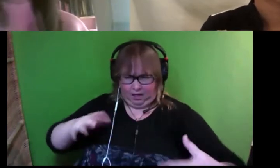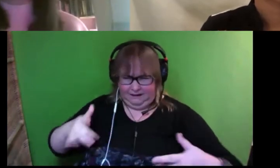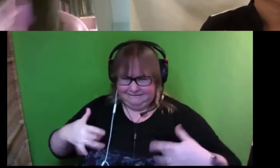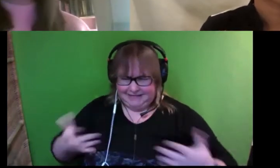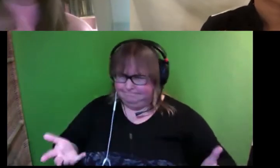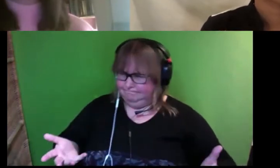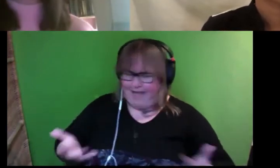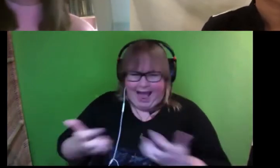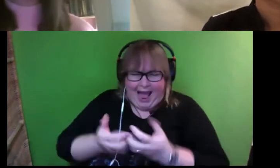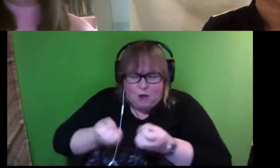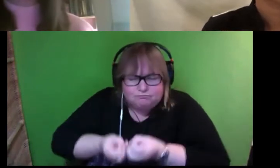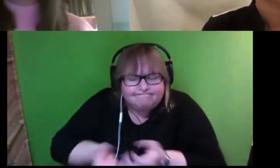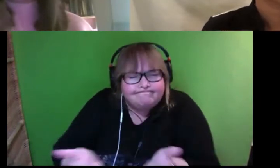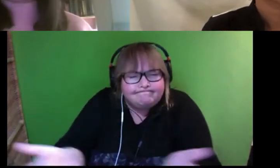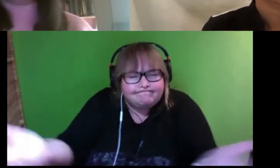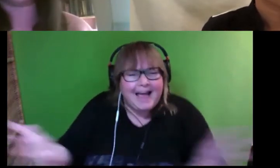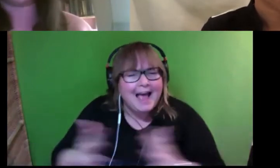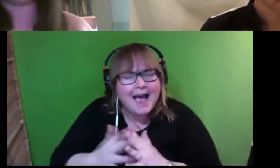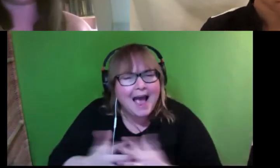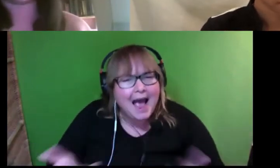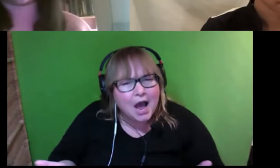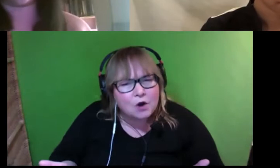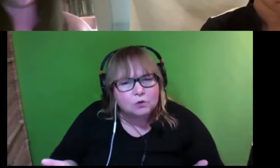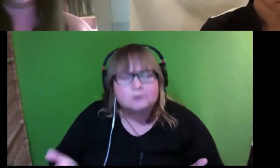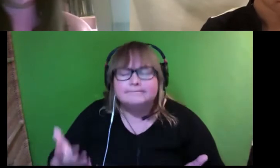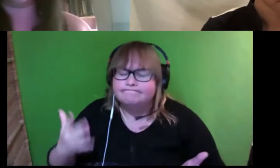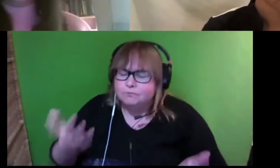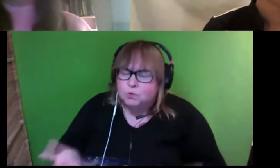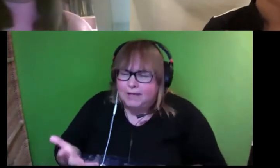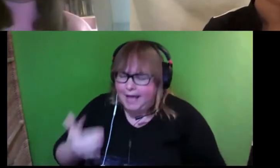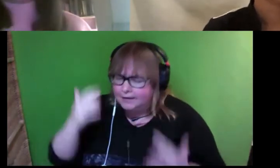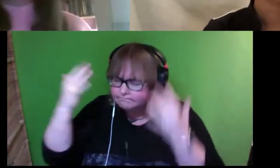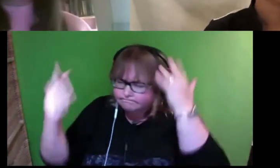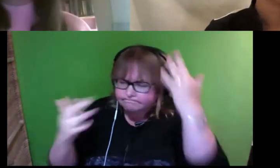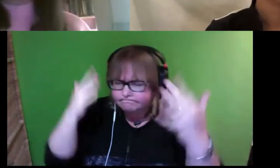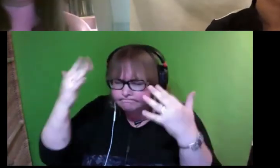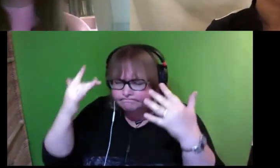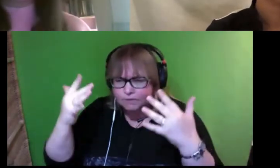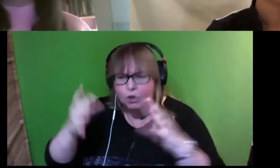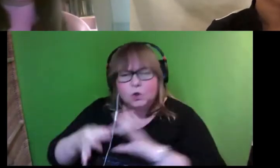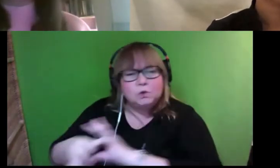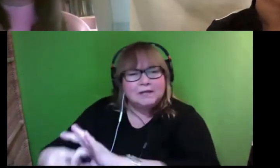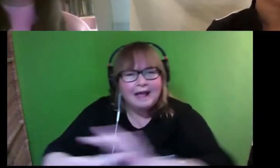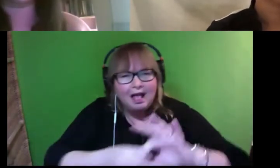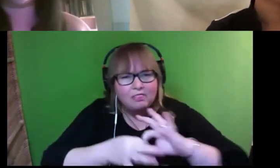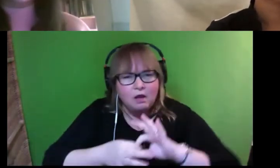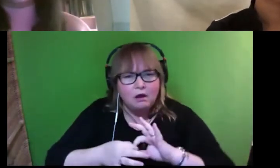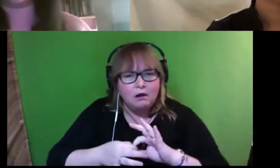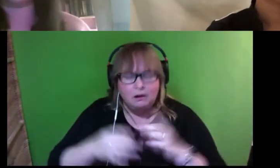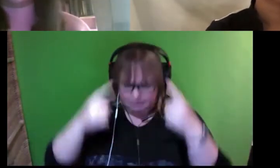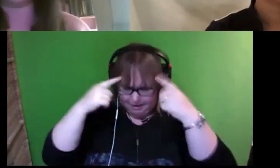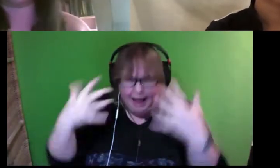So today we're going to use this conversation as an opportunity to think aloud together, to visualize new ecologies of support